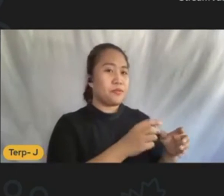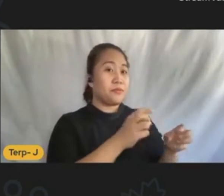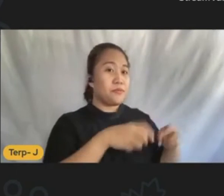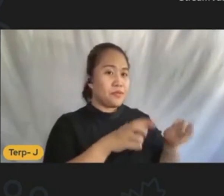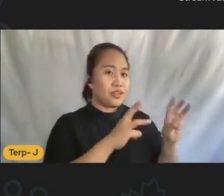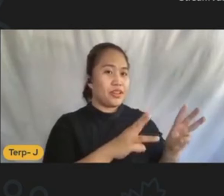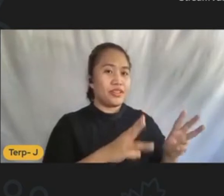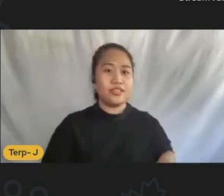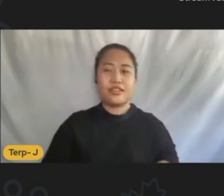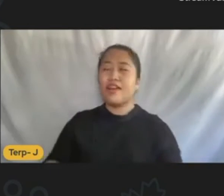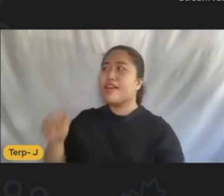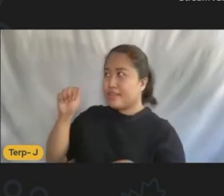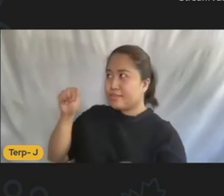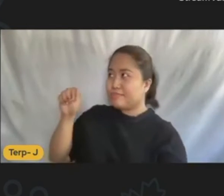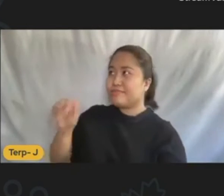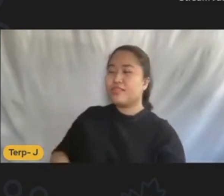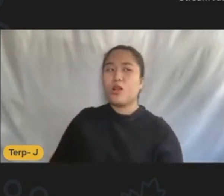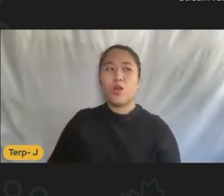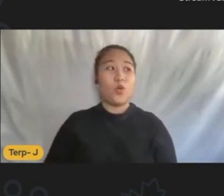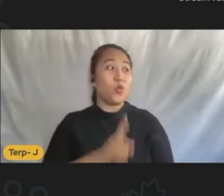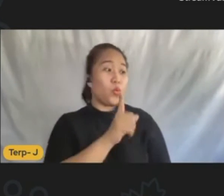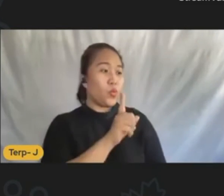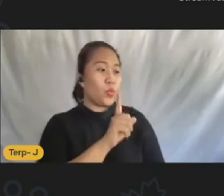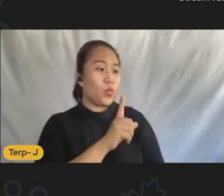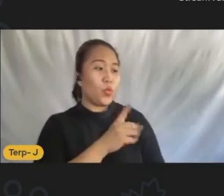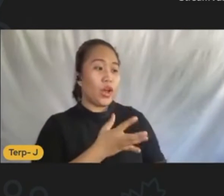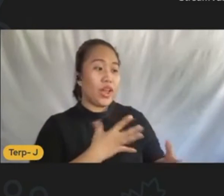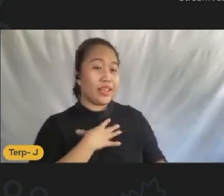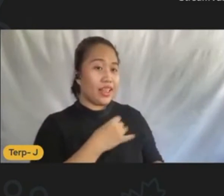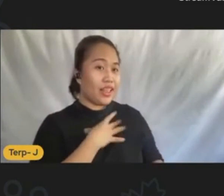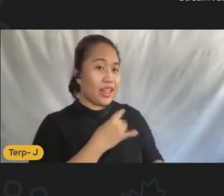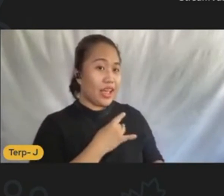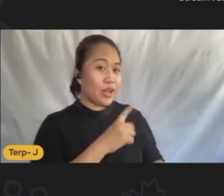sister with Down syndrome? I like it